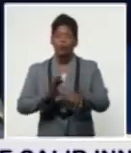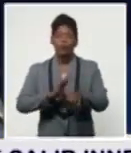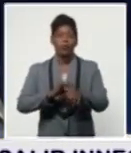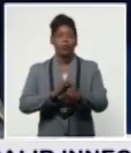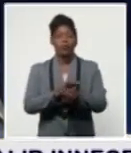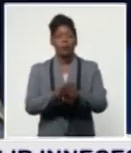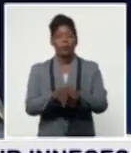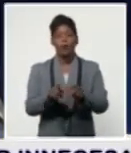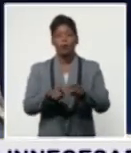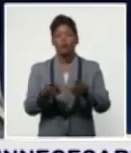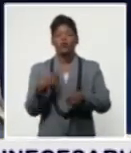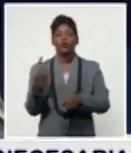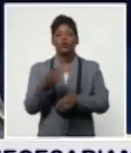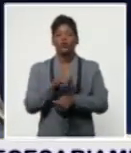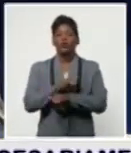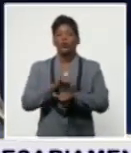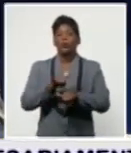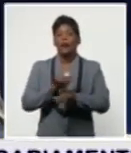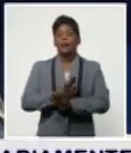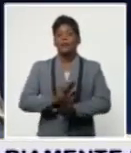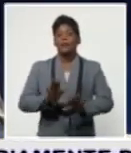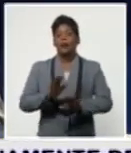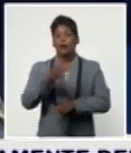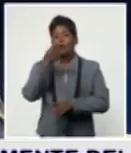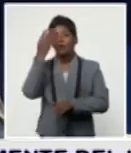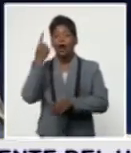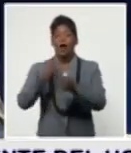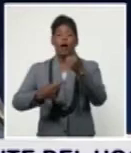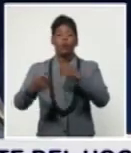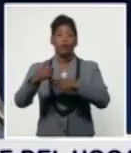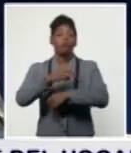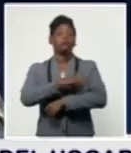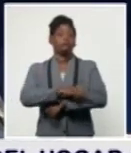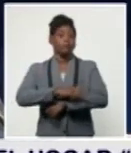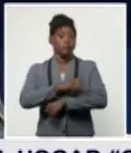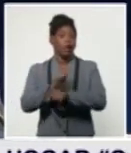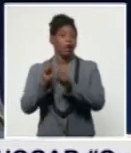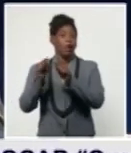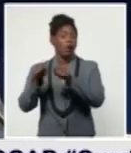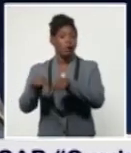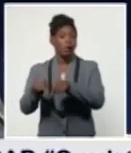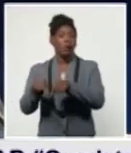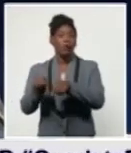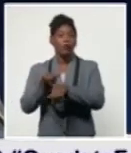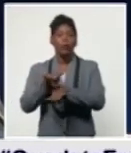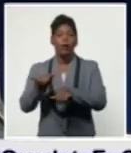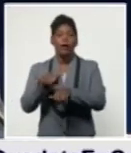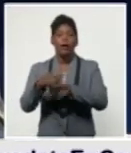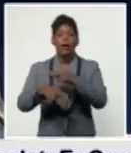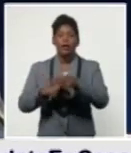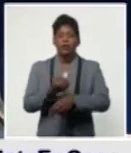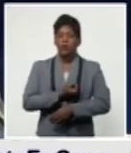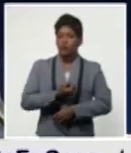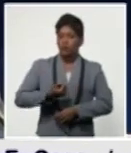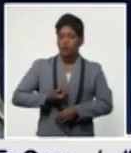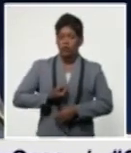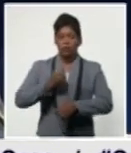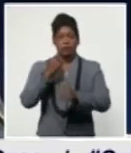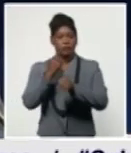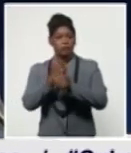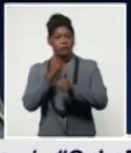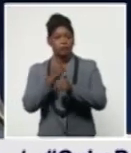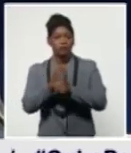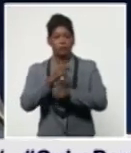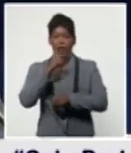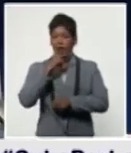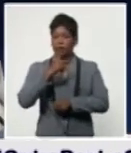efforts and they are trying to curb the pandemic, but it's becoming very